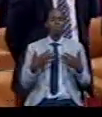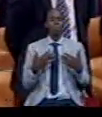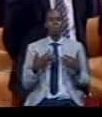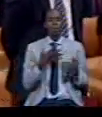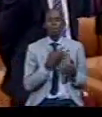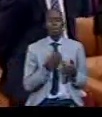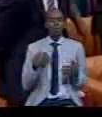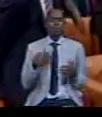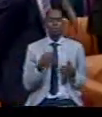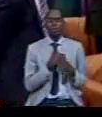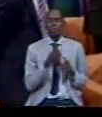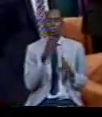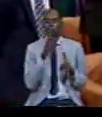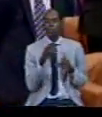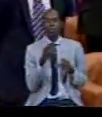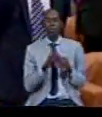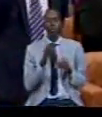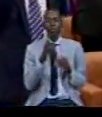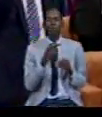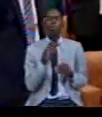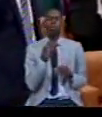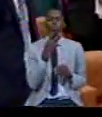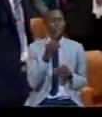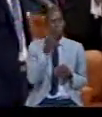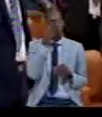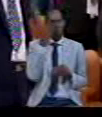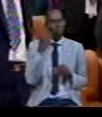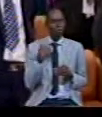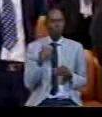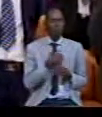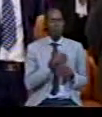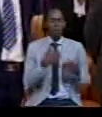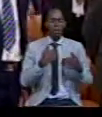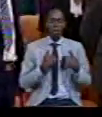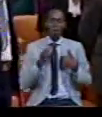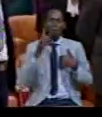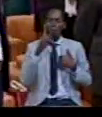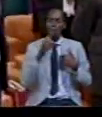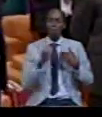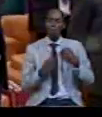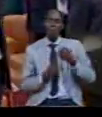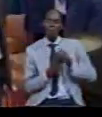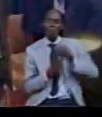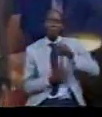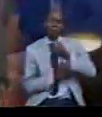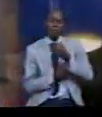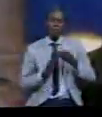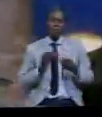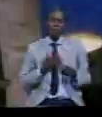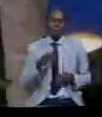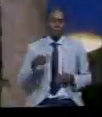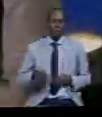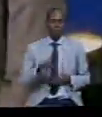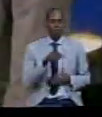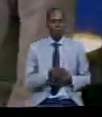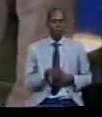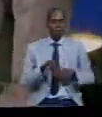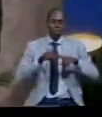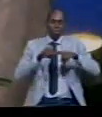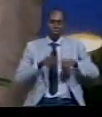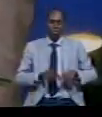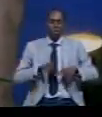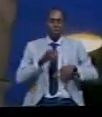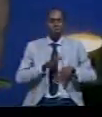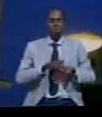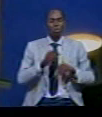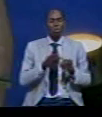unassailable, because we have a foundation, our feet resting upon the truth of